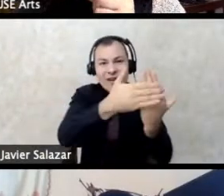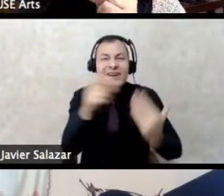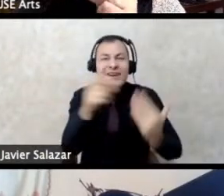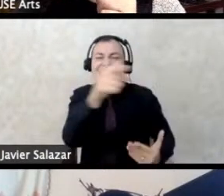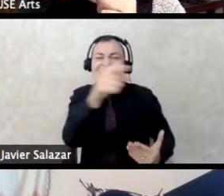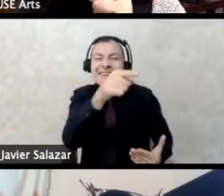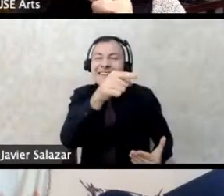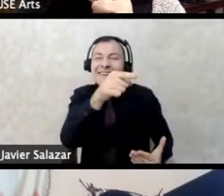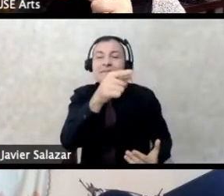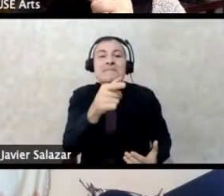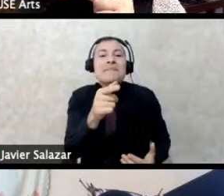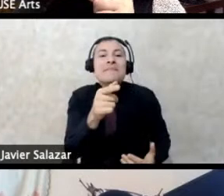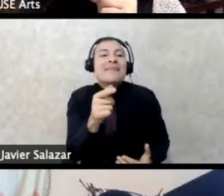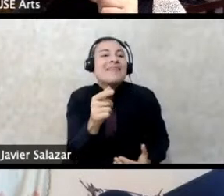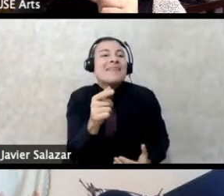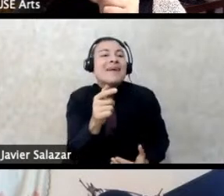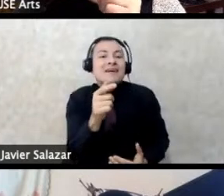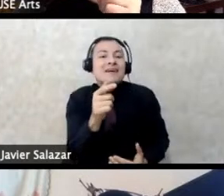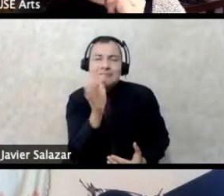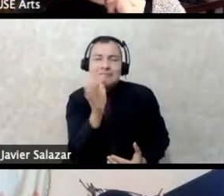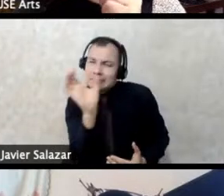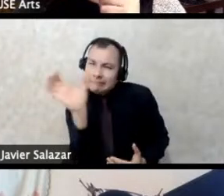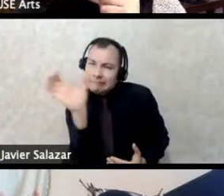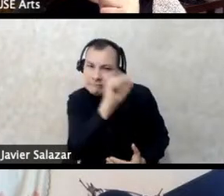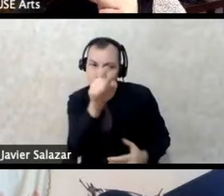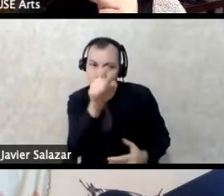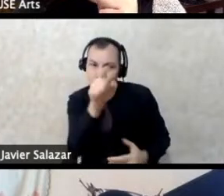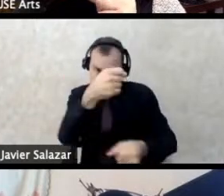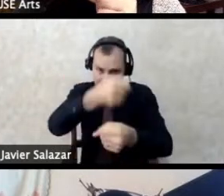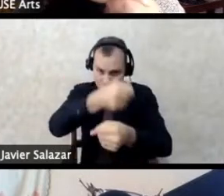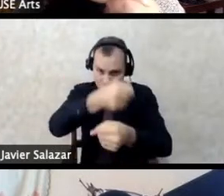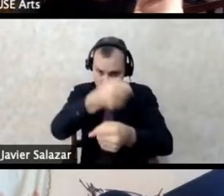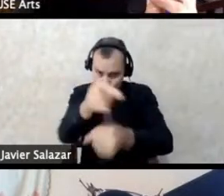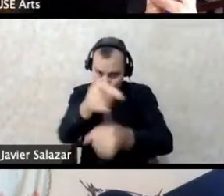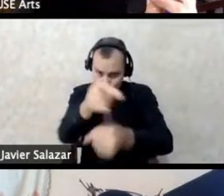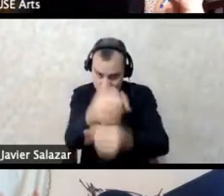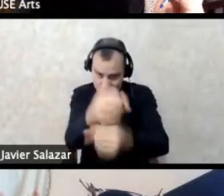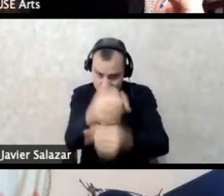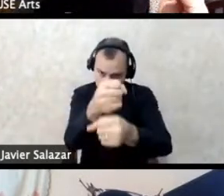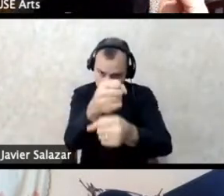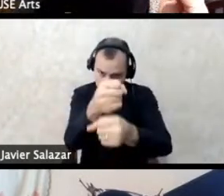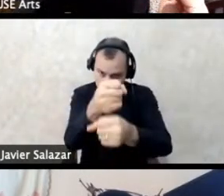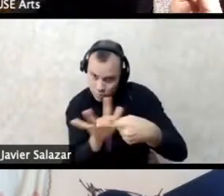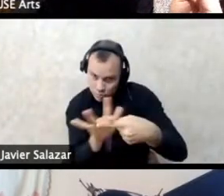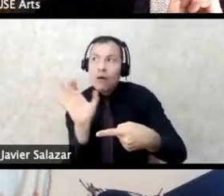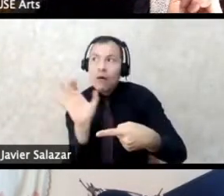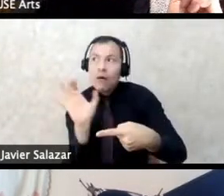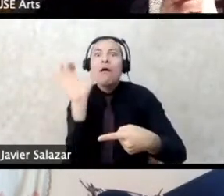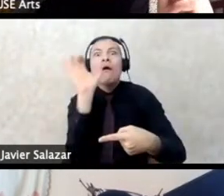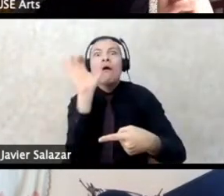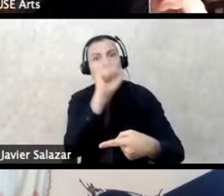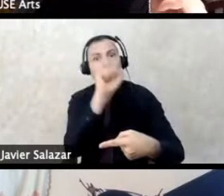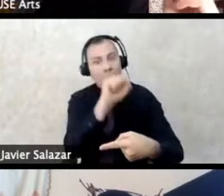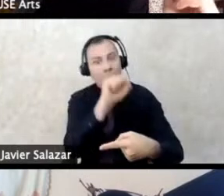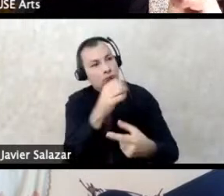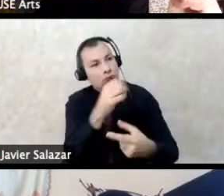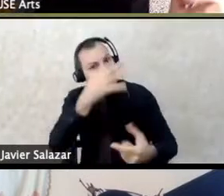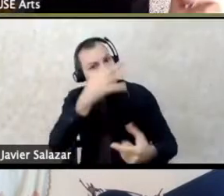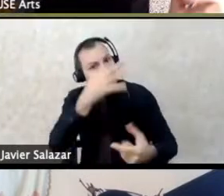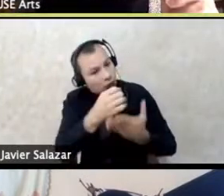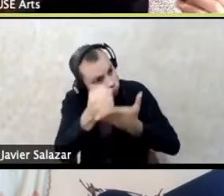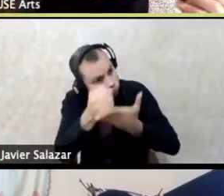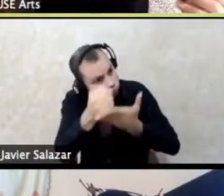es. Y vamos a hacerlo, vamos a cambiar un poco el discurso. Well, it's